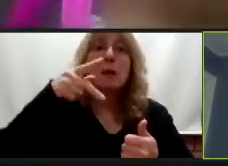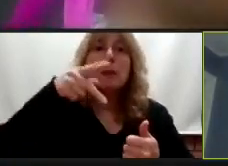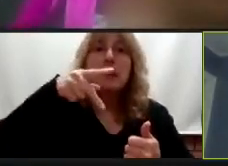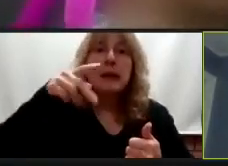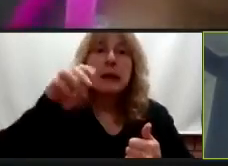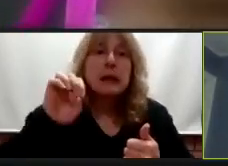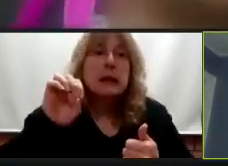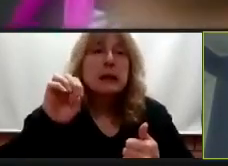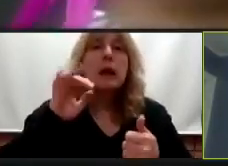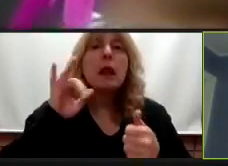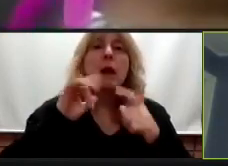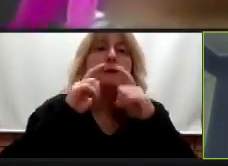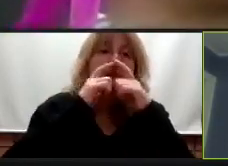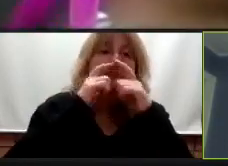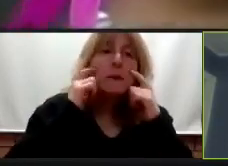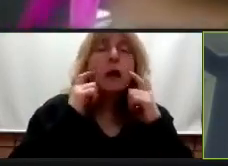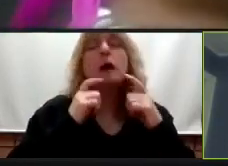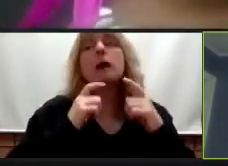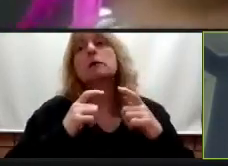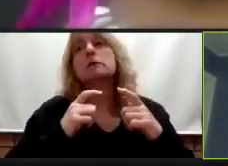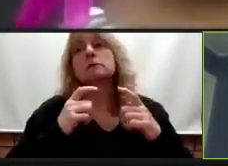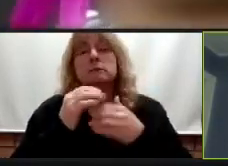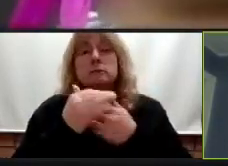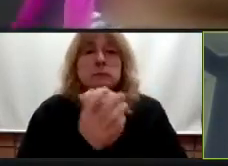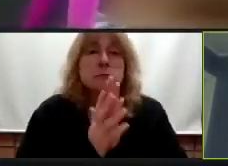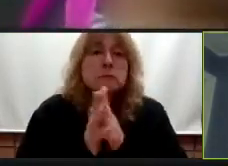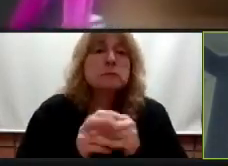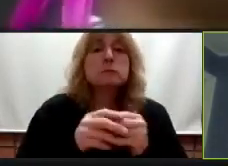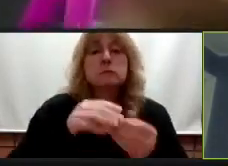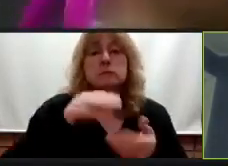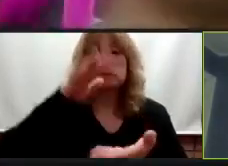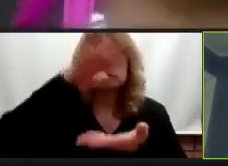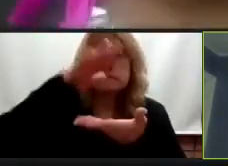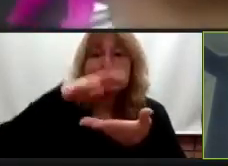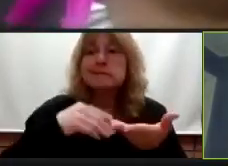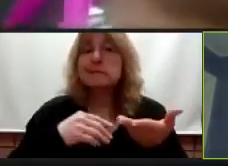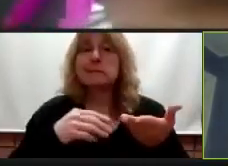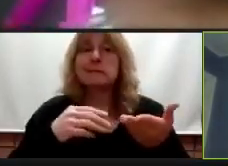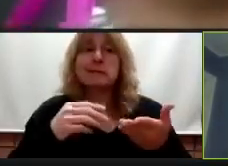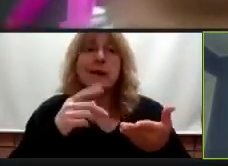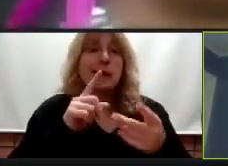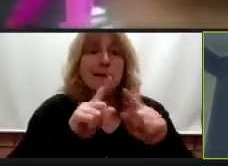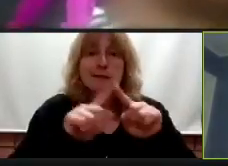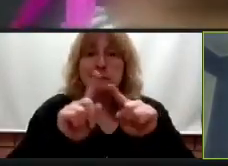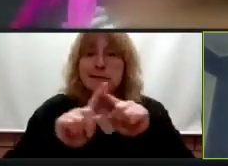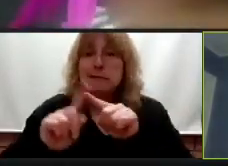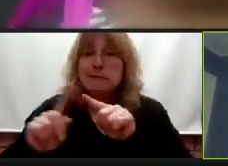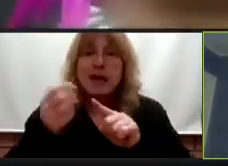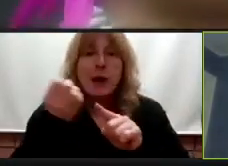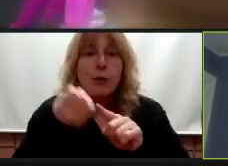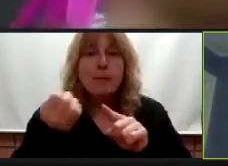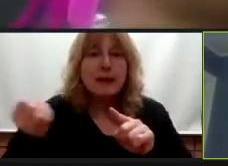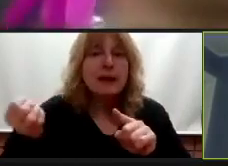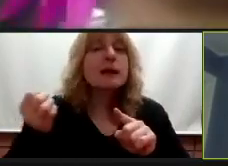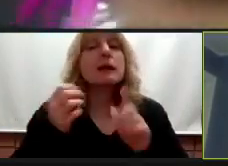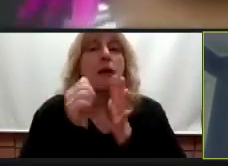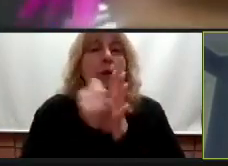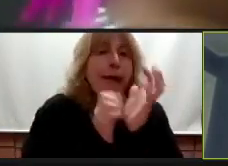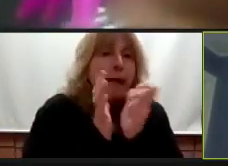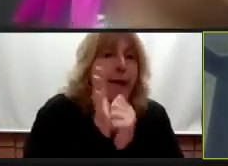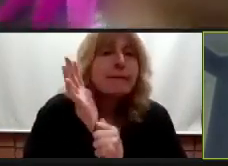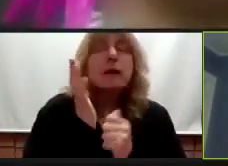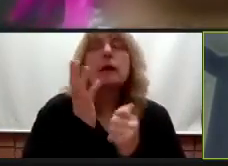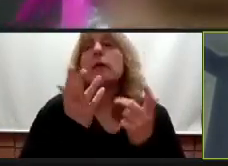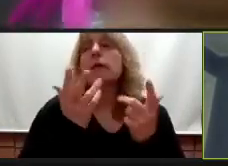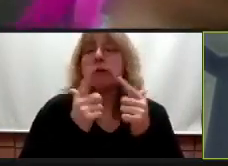equipment to better filtration systems since kids are now going back to school, to all kinds of supplemental programs that